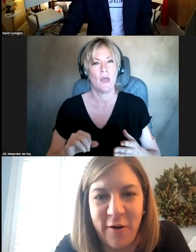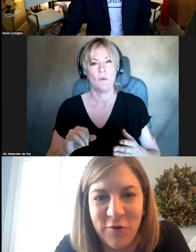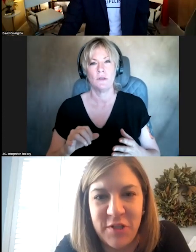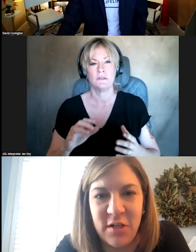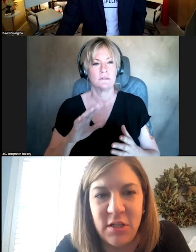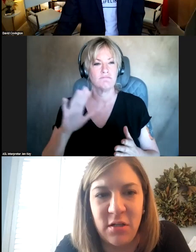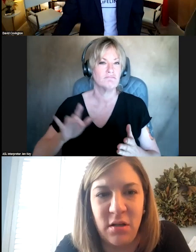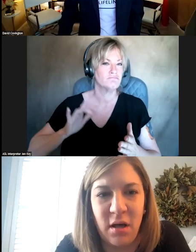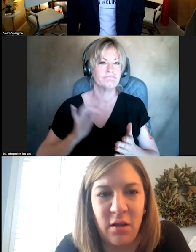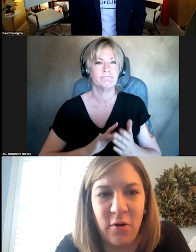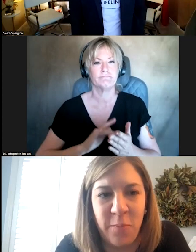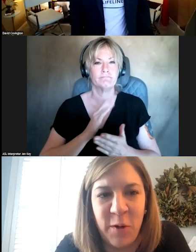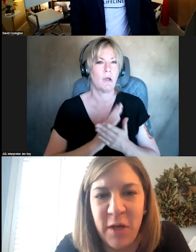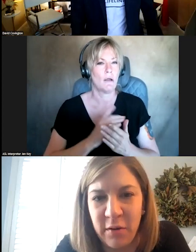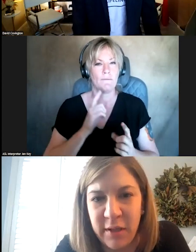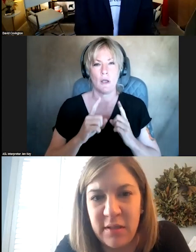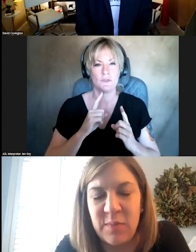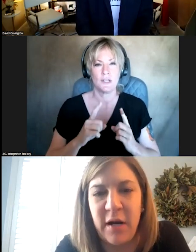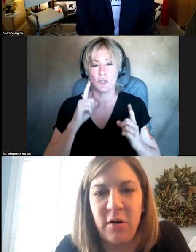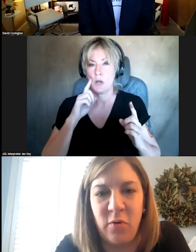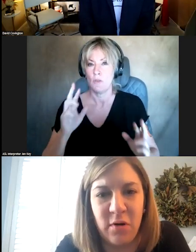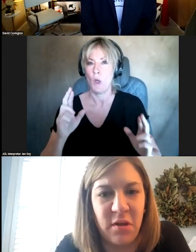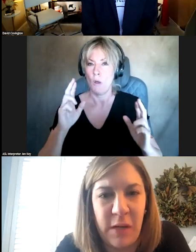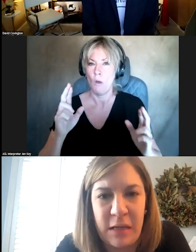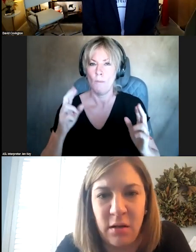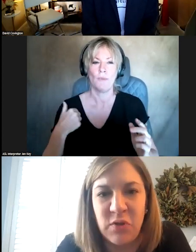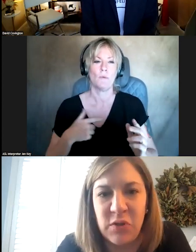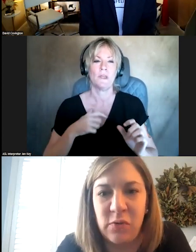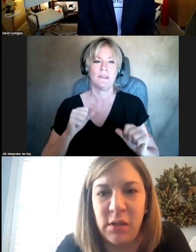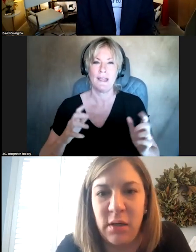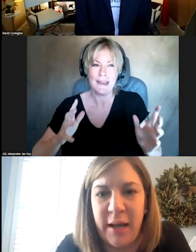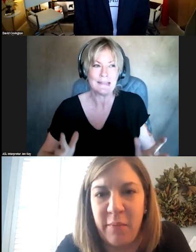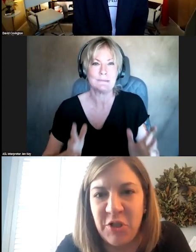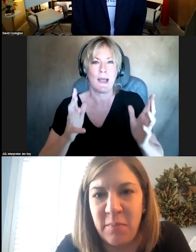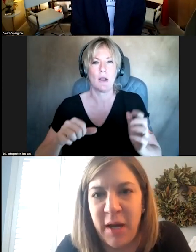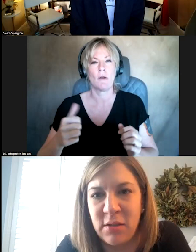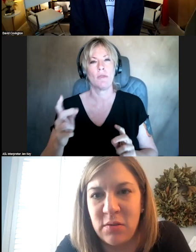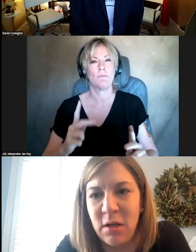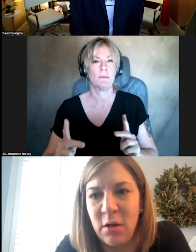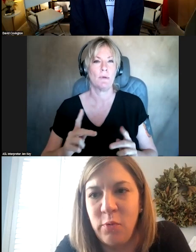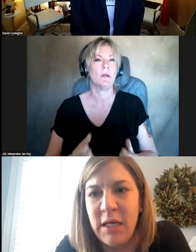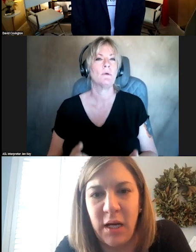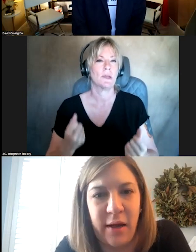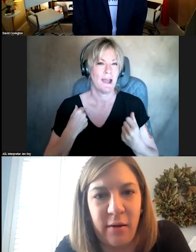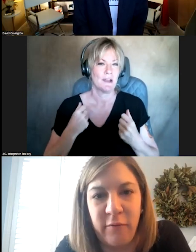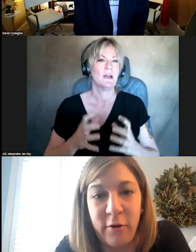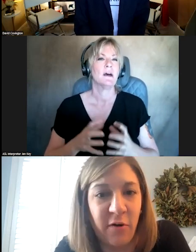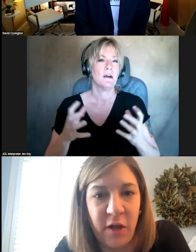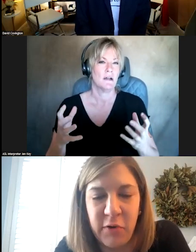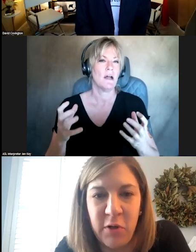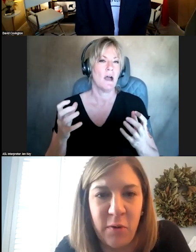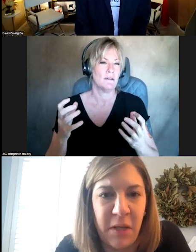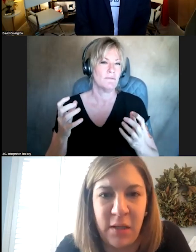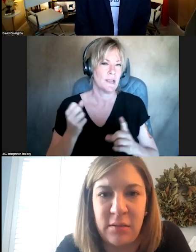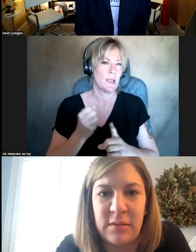of the conversation, the hope that we all can inspire, the work that we can all do, and how much impact we can have on our